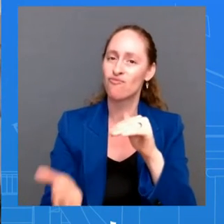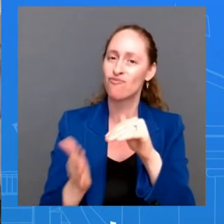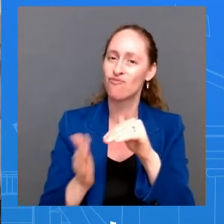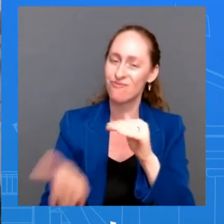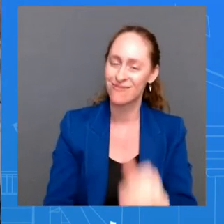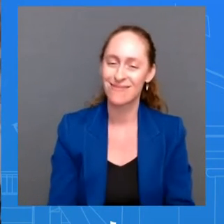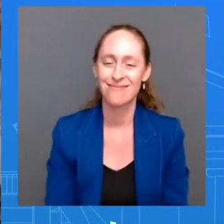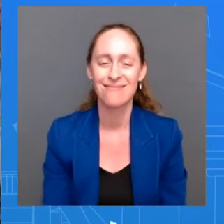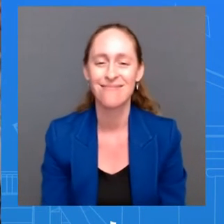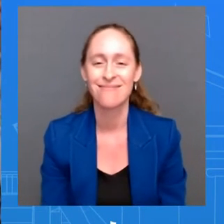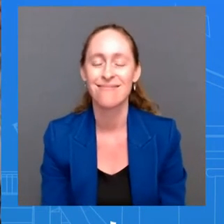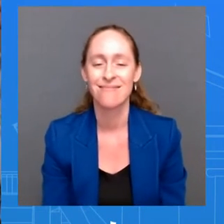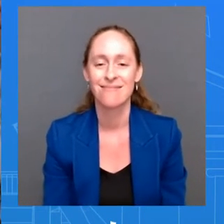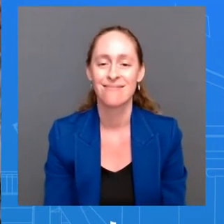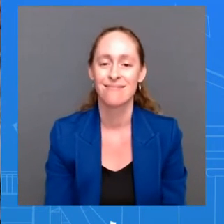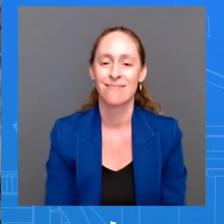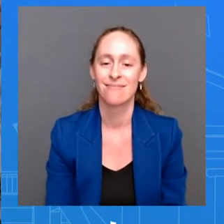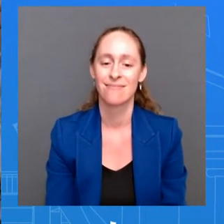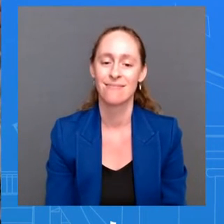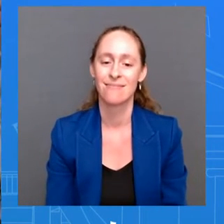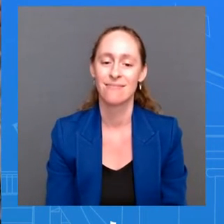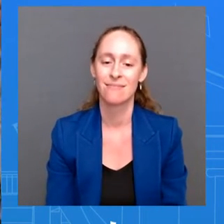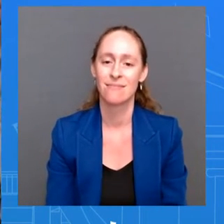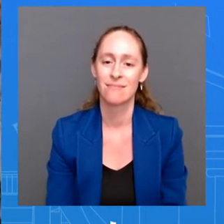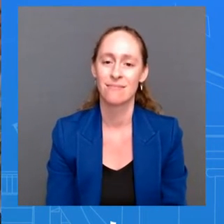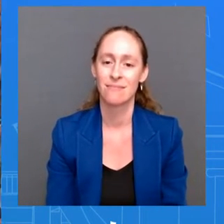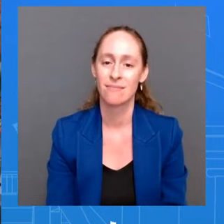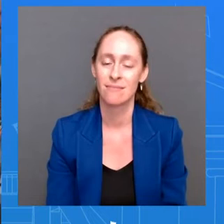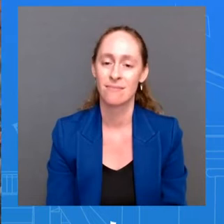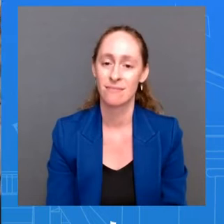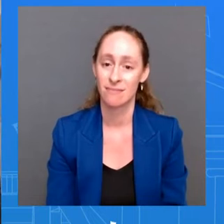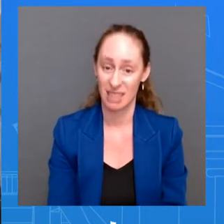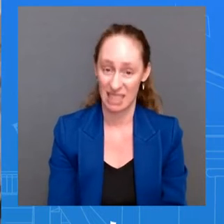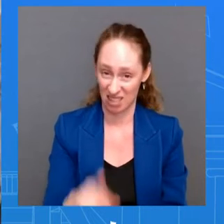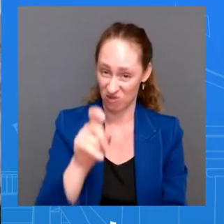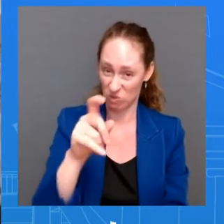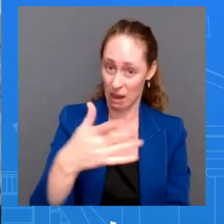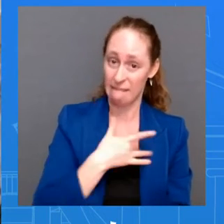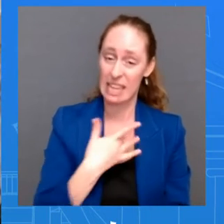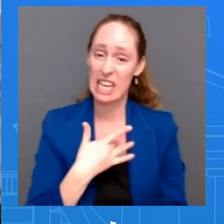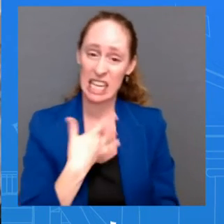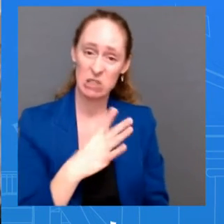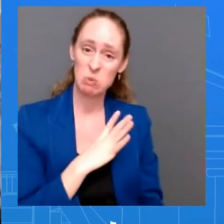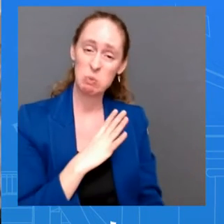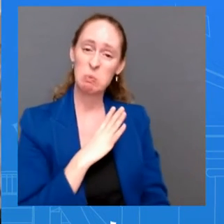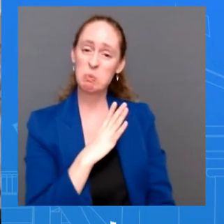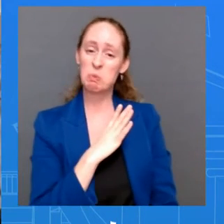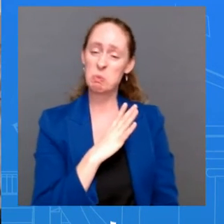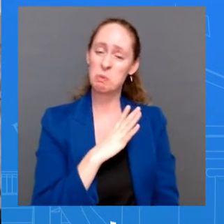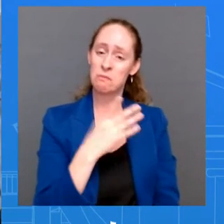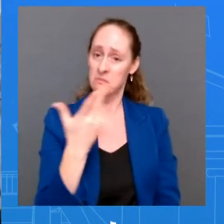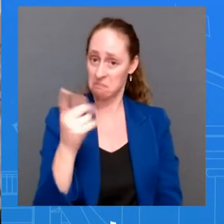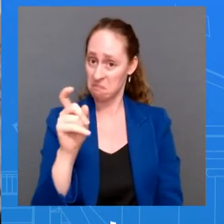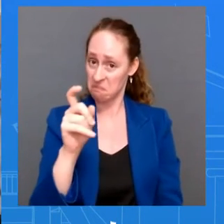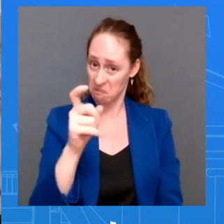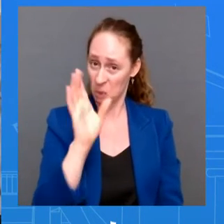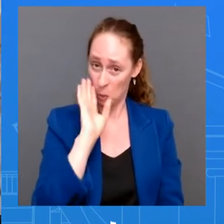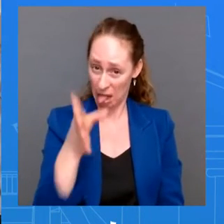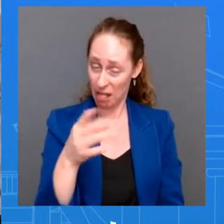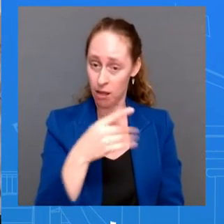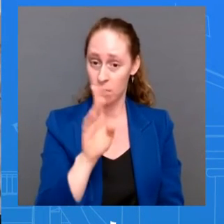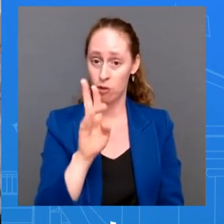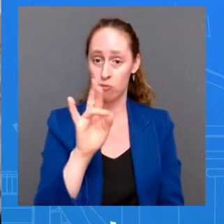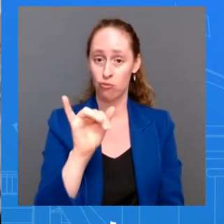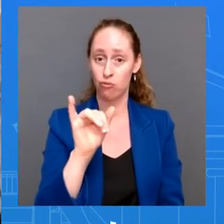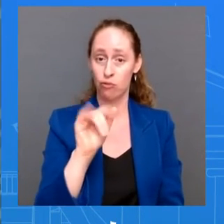confident now that you'll be able to bring Brittany Griner, Paul Whelan home after the conversation that Secretary Blinken had with his counterpart? So